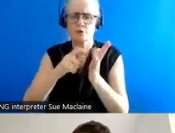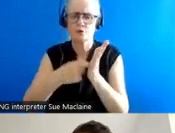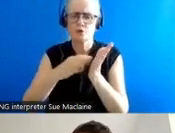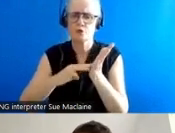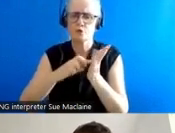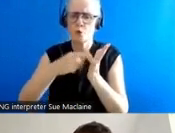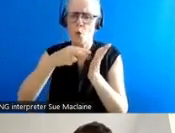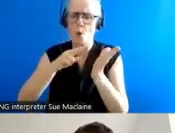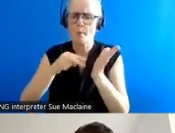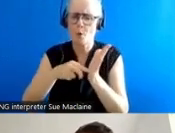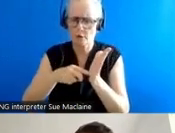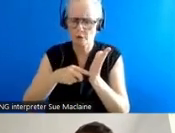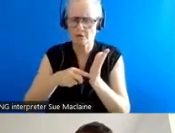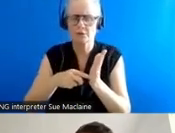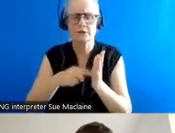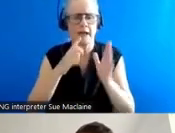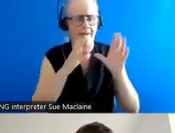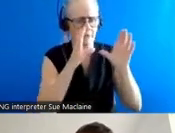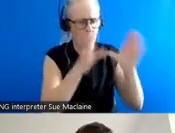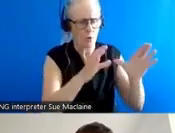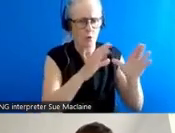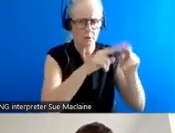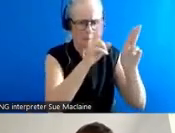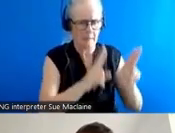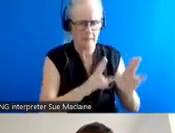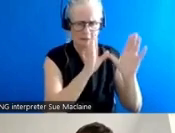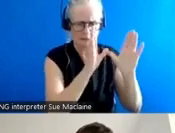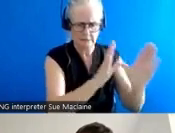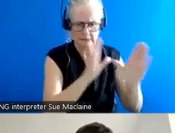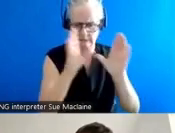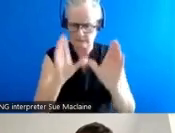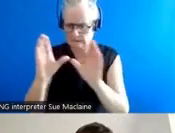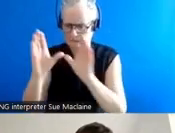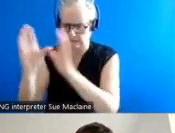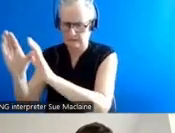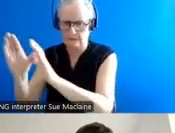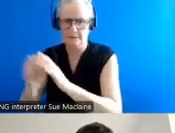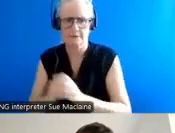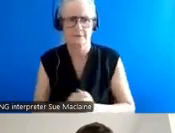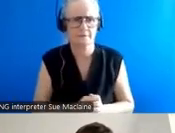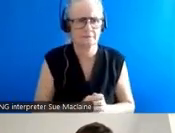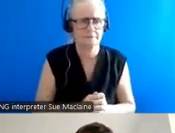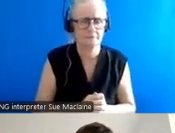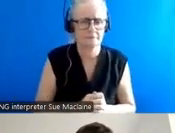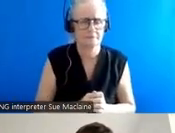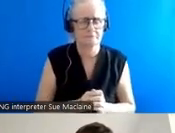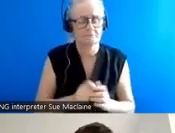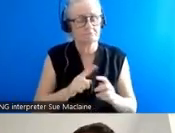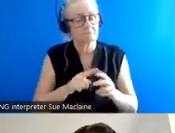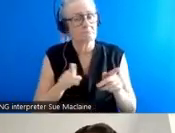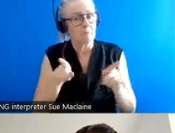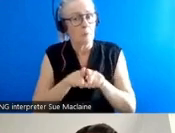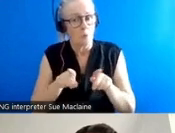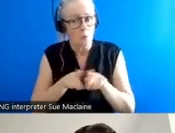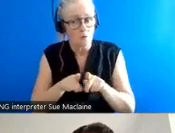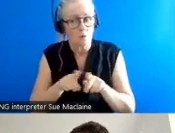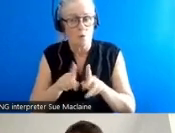But we also think about some of those international figures who have been involved in leading